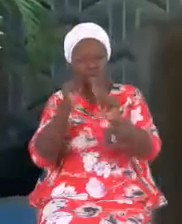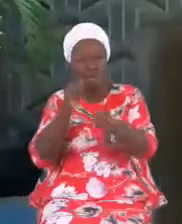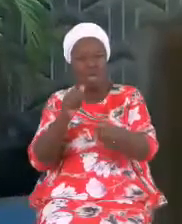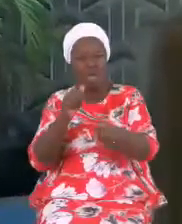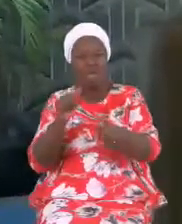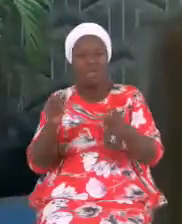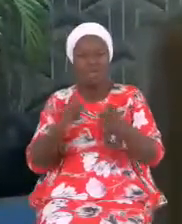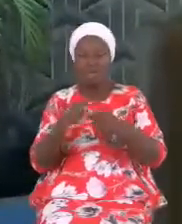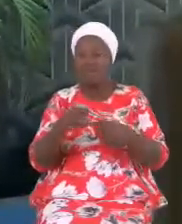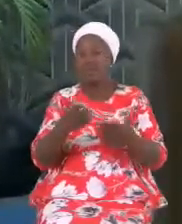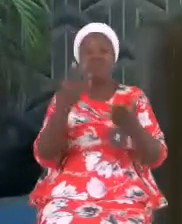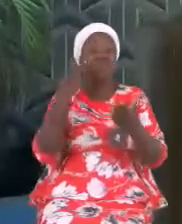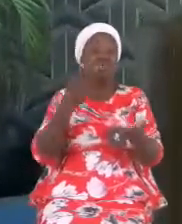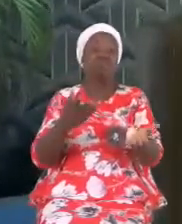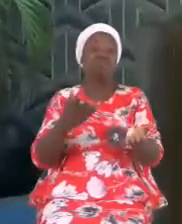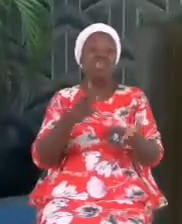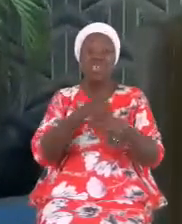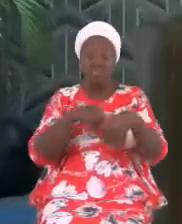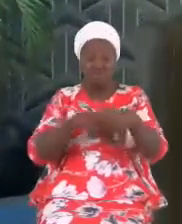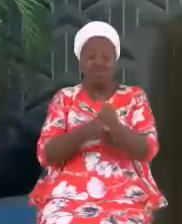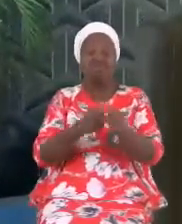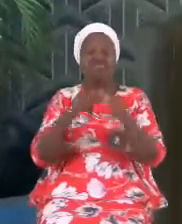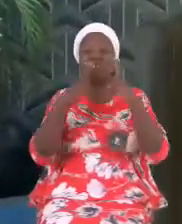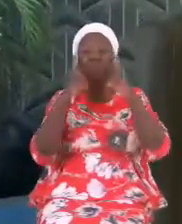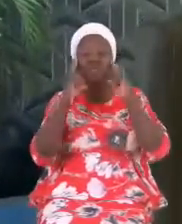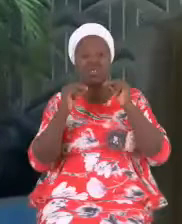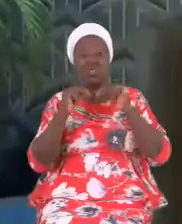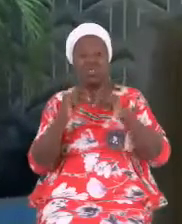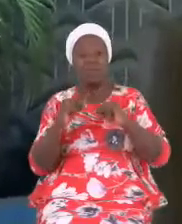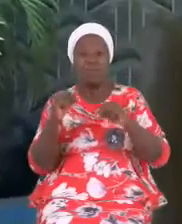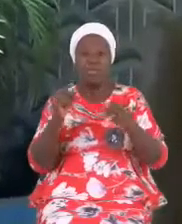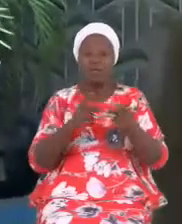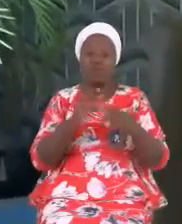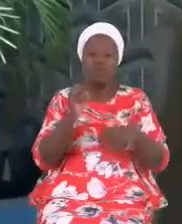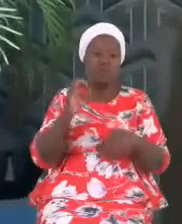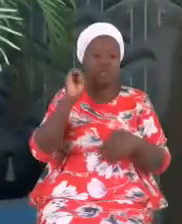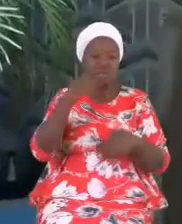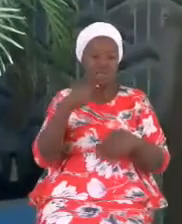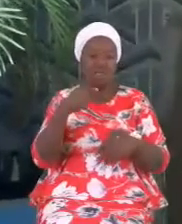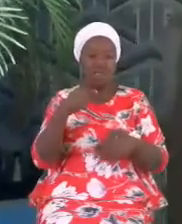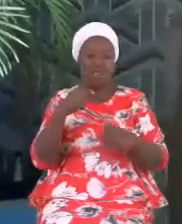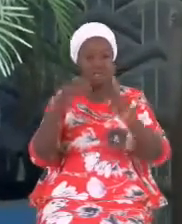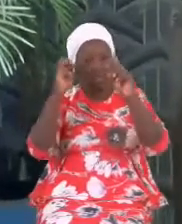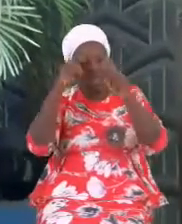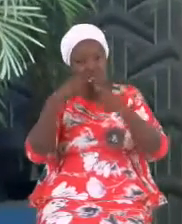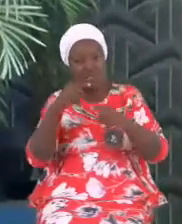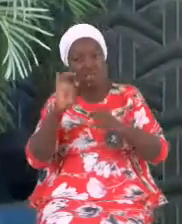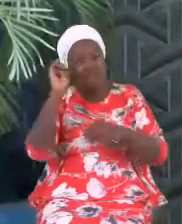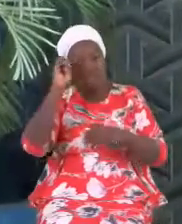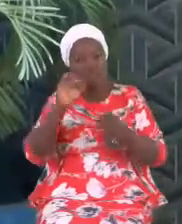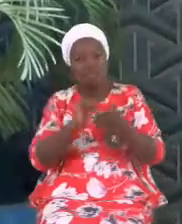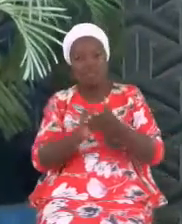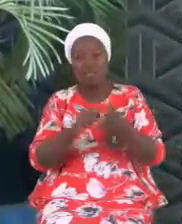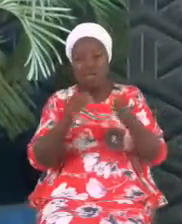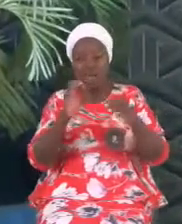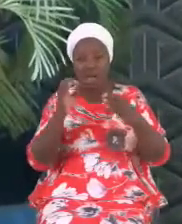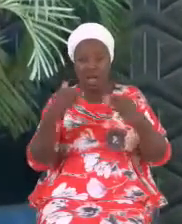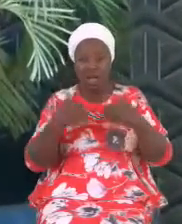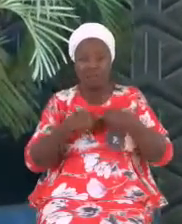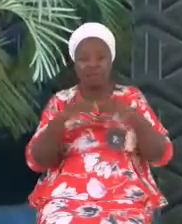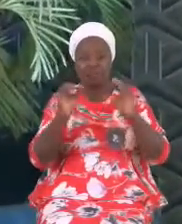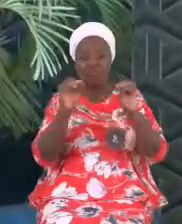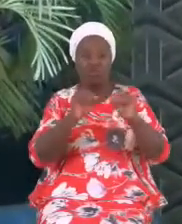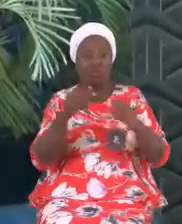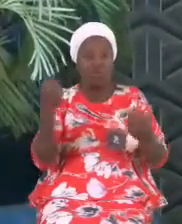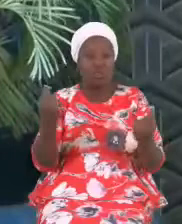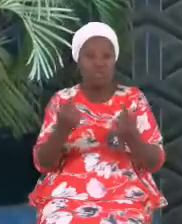opposing Moses." They'll be against him. So he said, "He that has no sin among you, for all